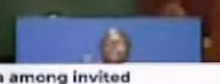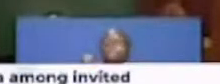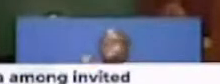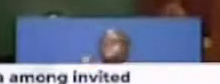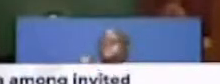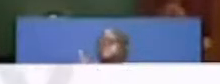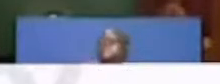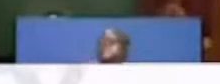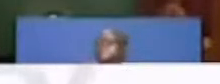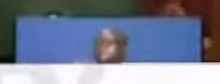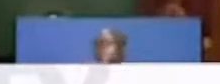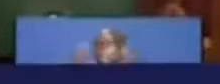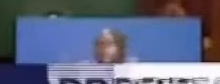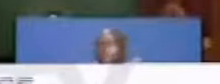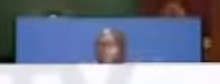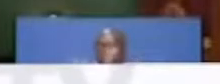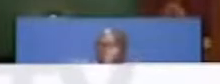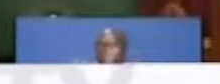on global trade.